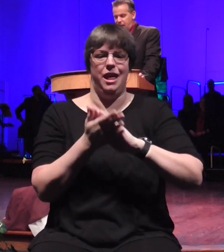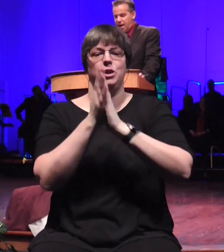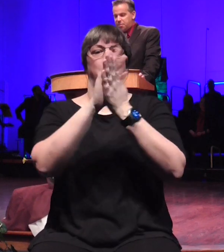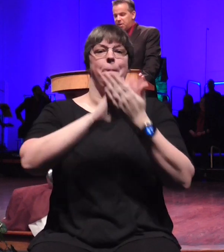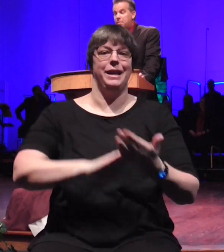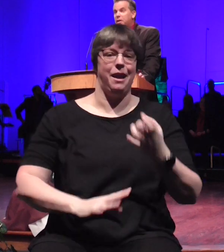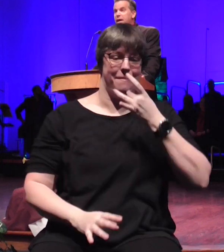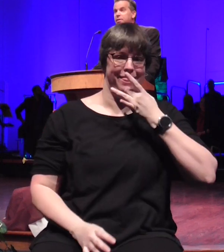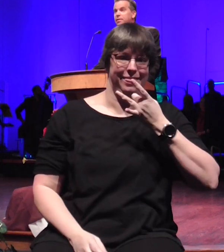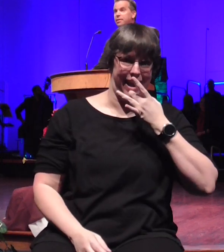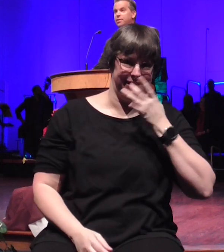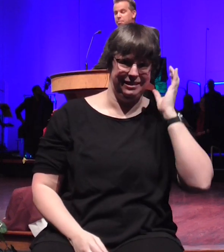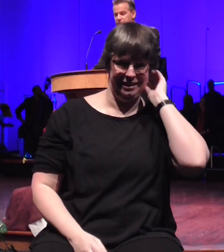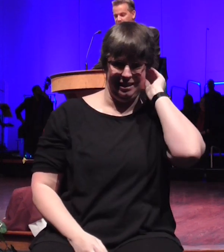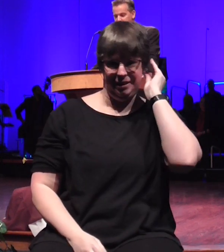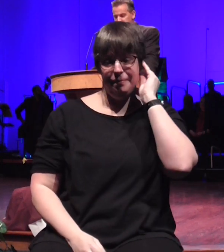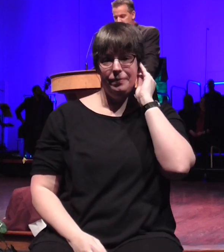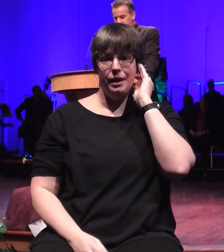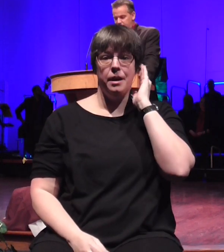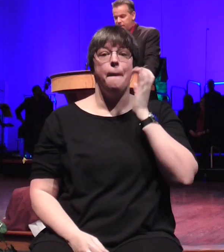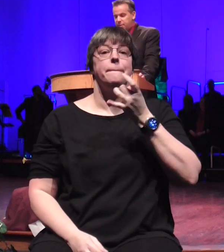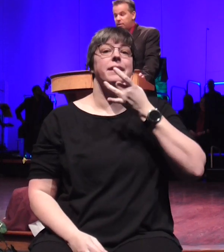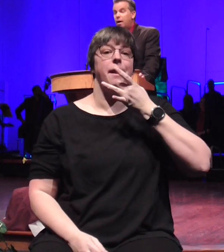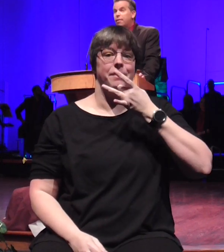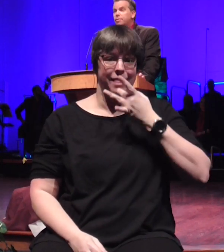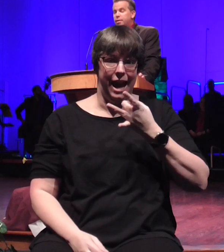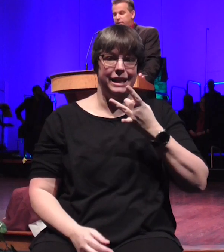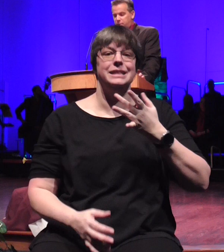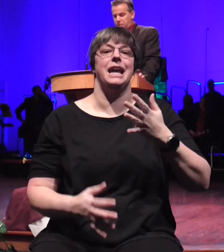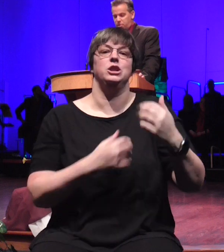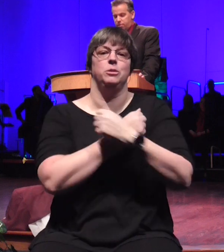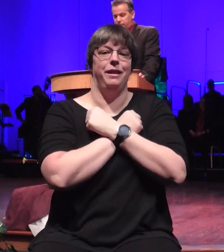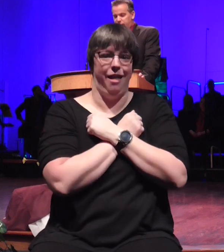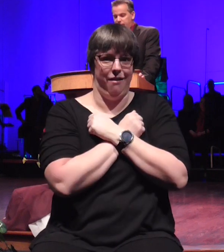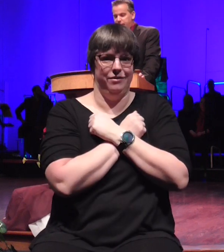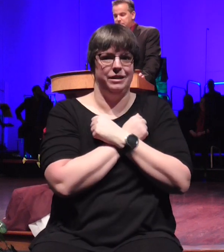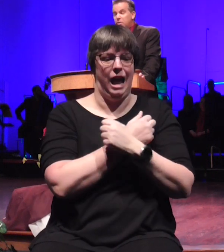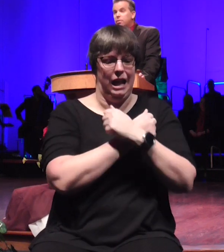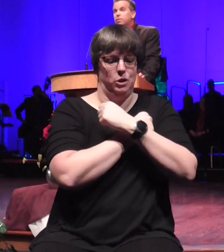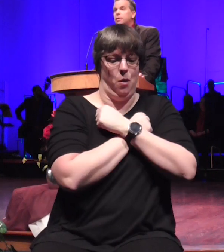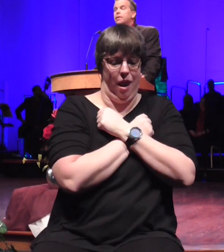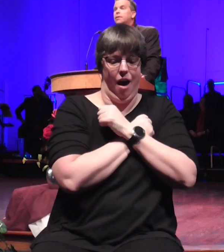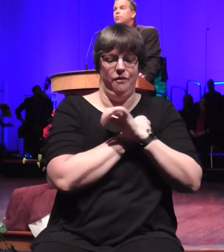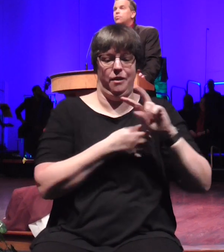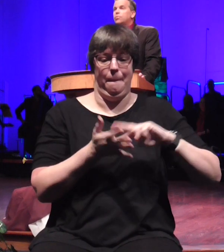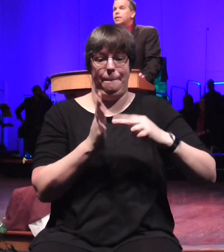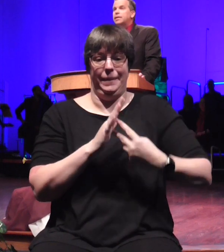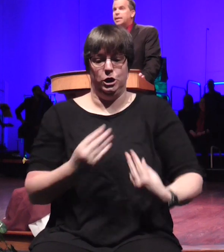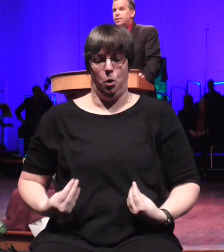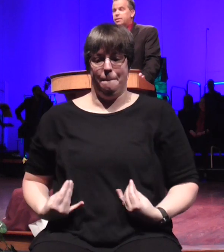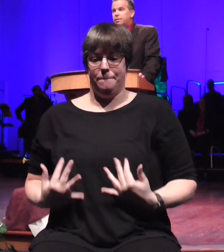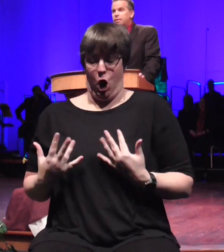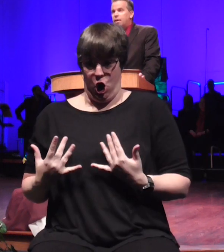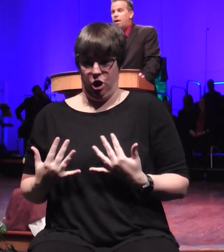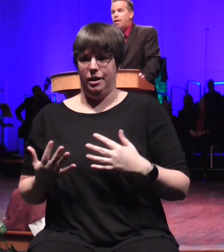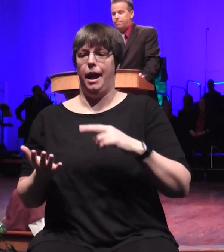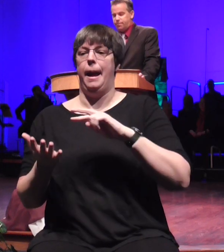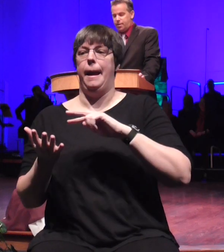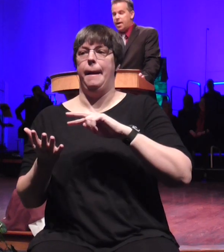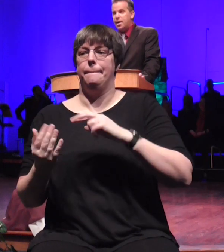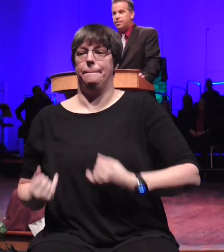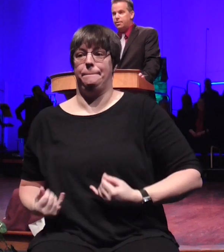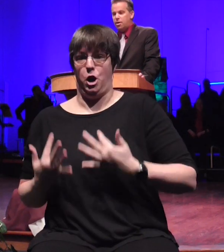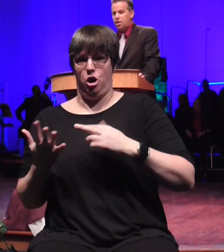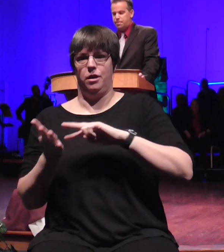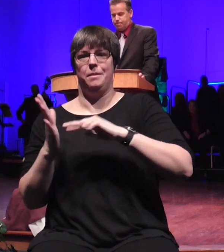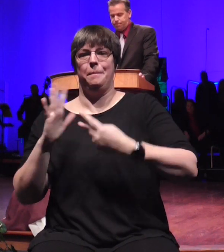light. And to become light is to be loved. And to be loved is to burn, and to burn is to exist,